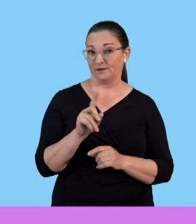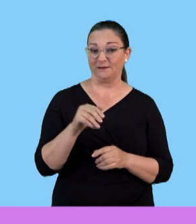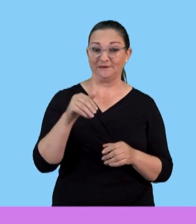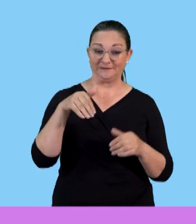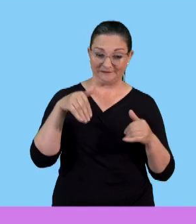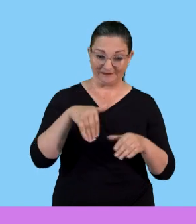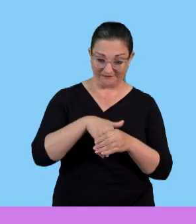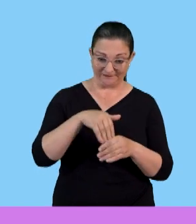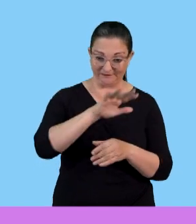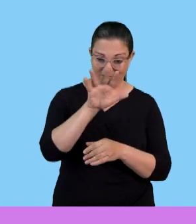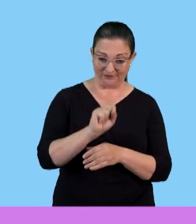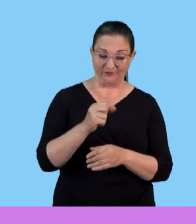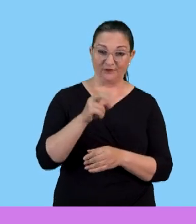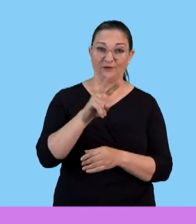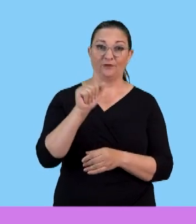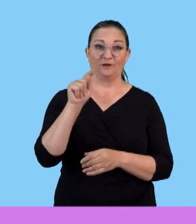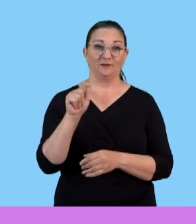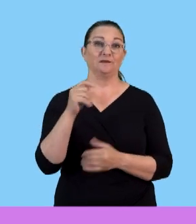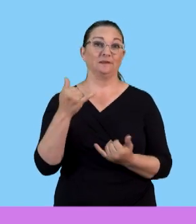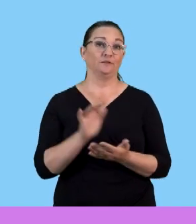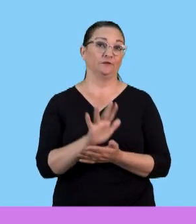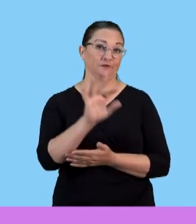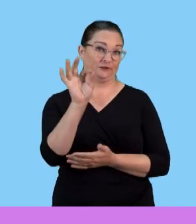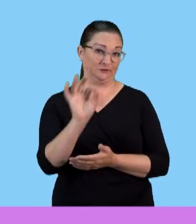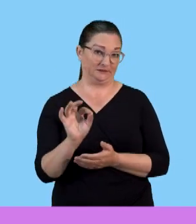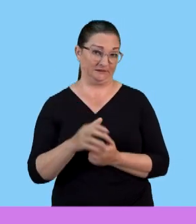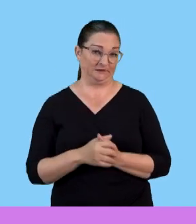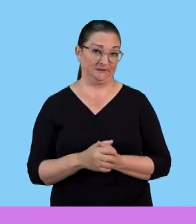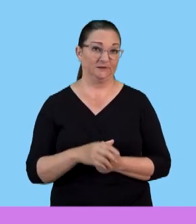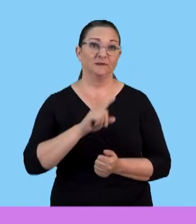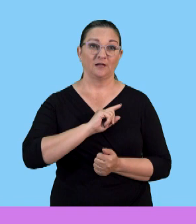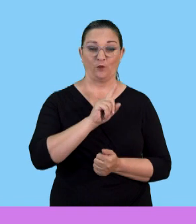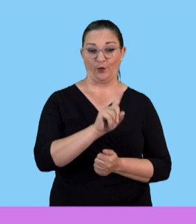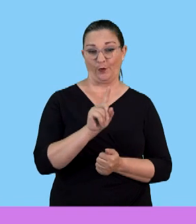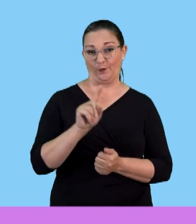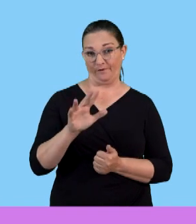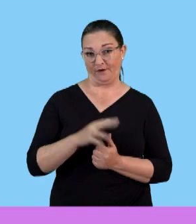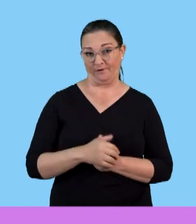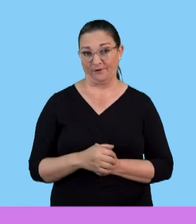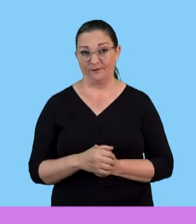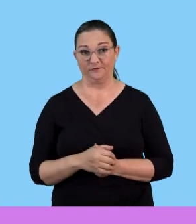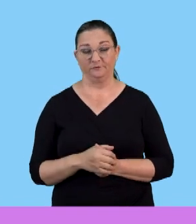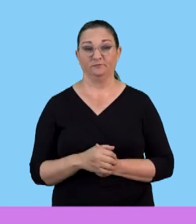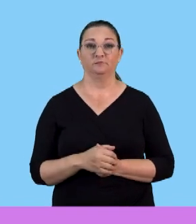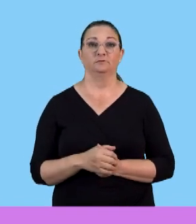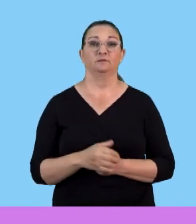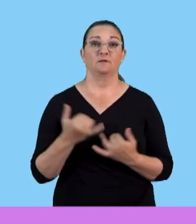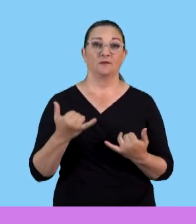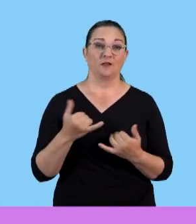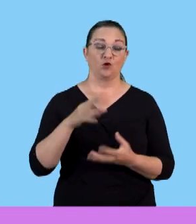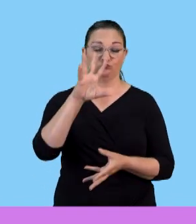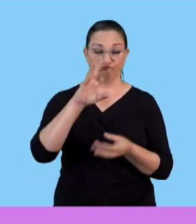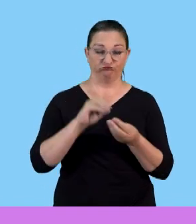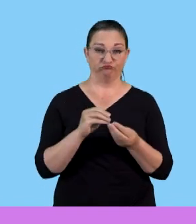in South Africa at the present moment it's levied at 15%. So that is why we are having 115. Now, having that